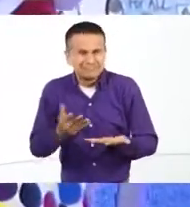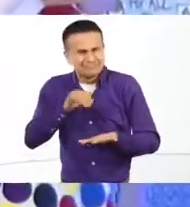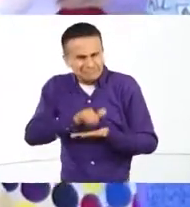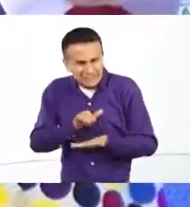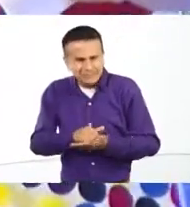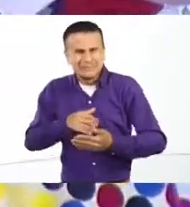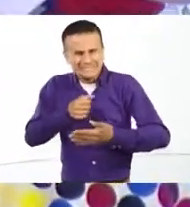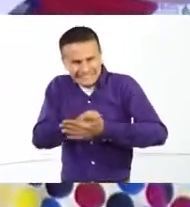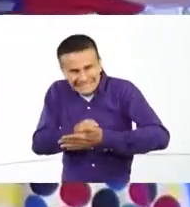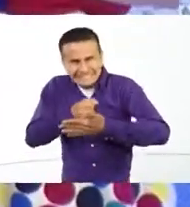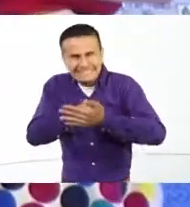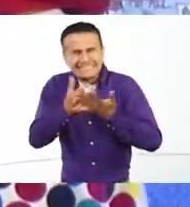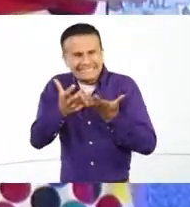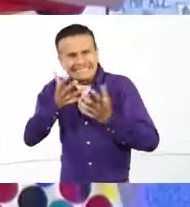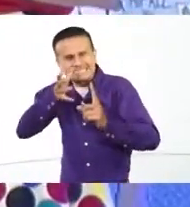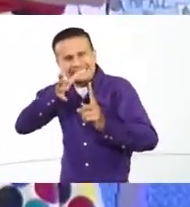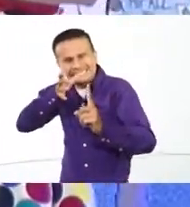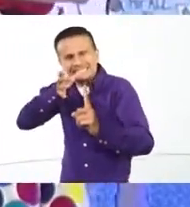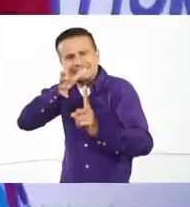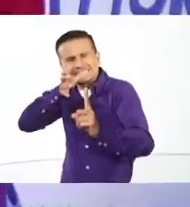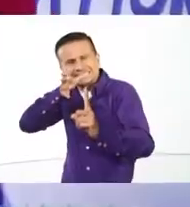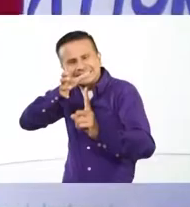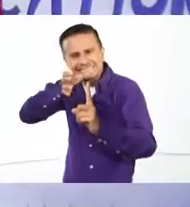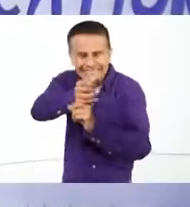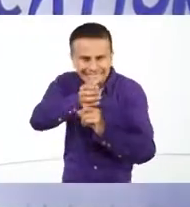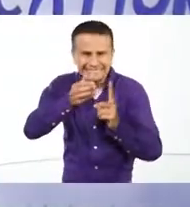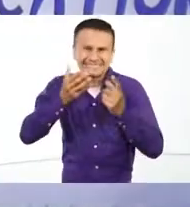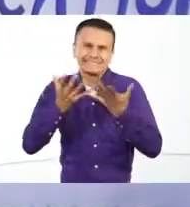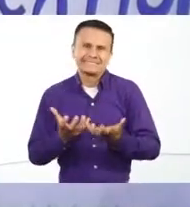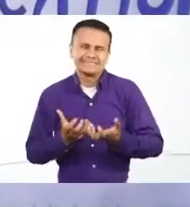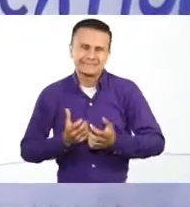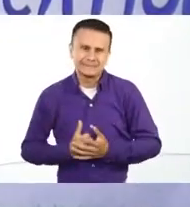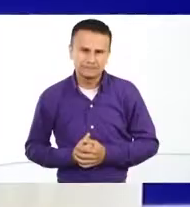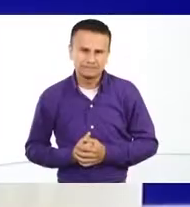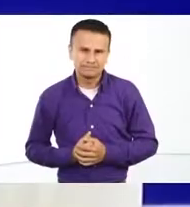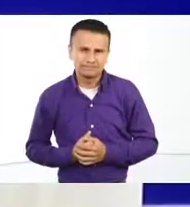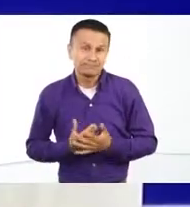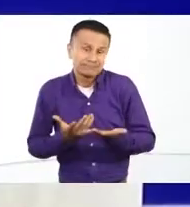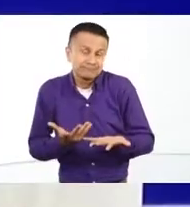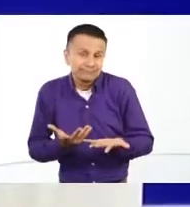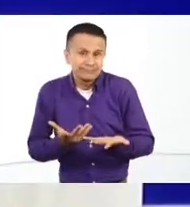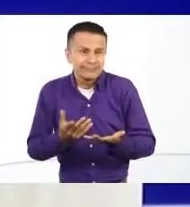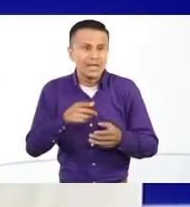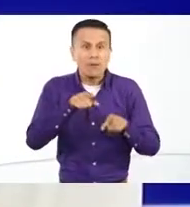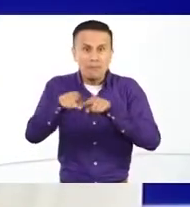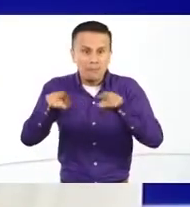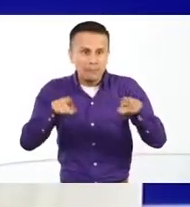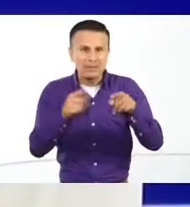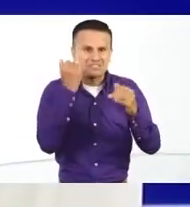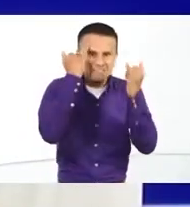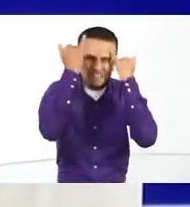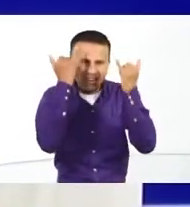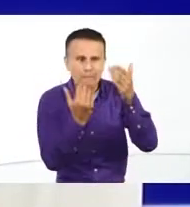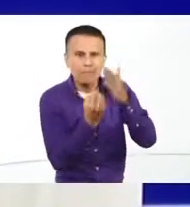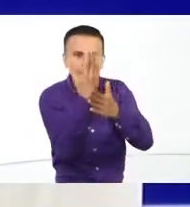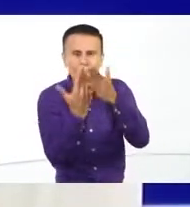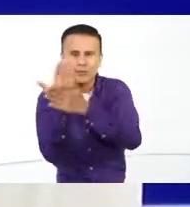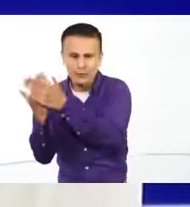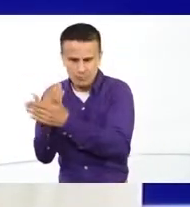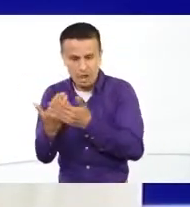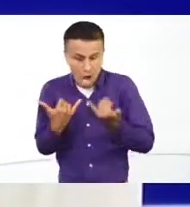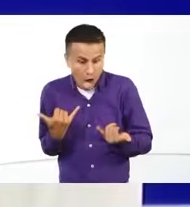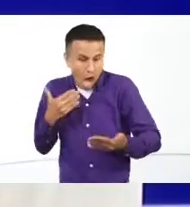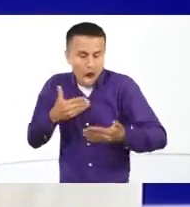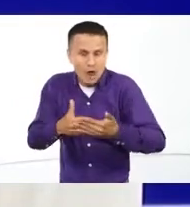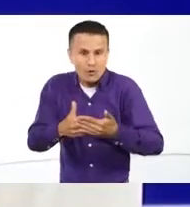It's something that we're always striving for and always aiming to achieve. And initiatives and progress that is taking place